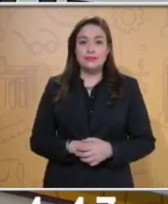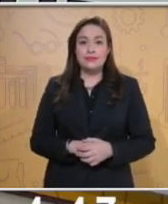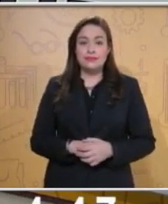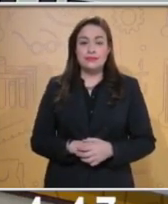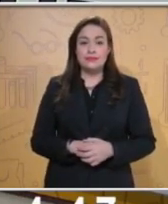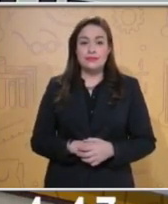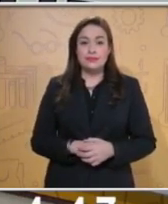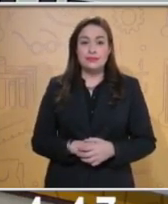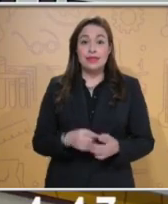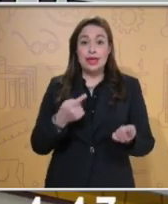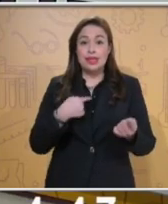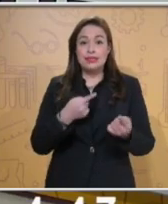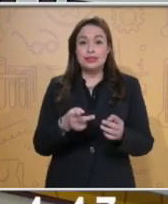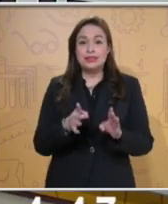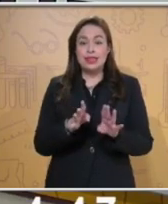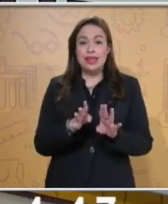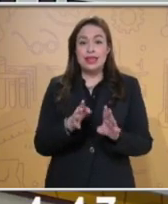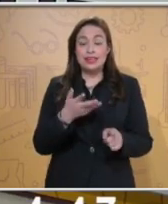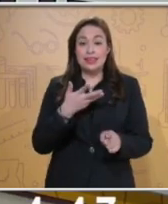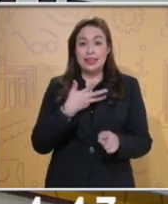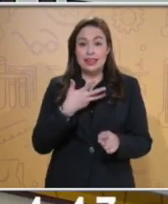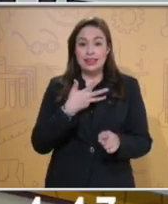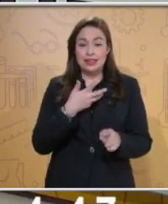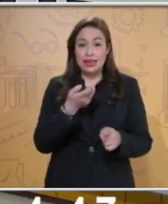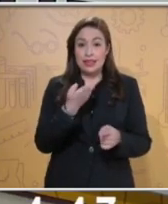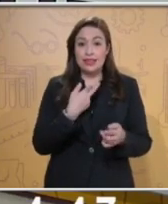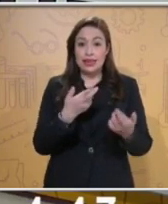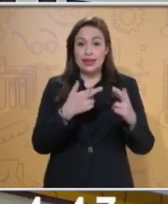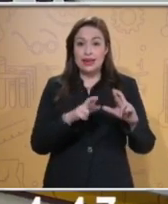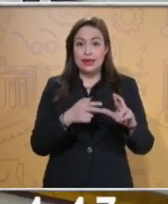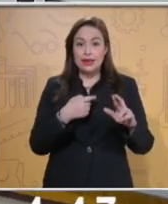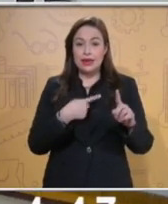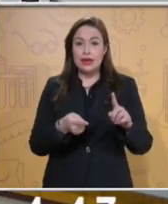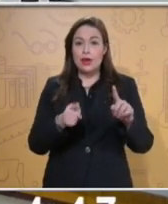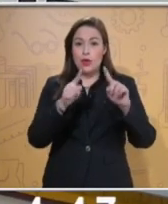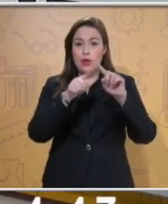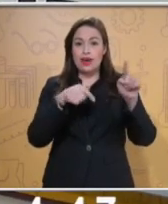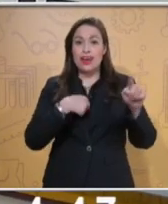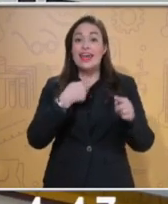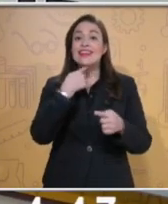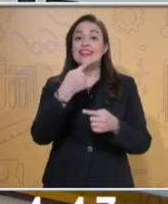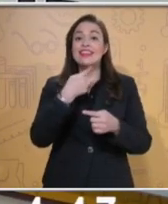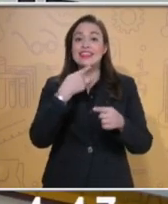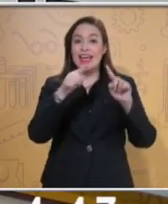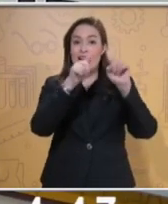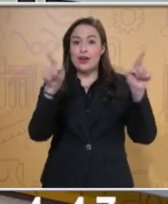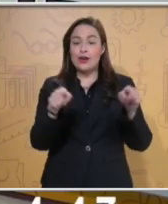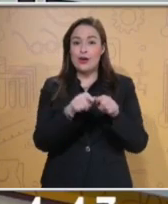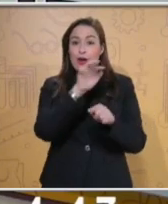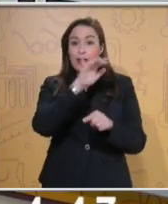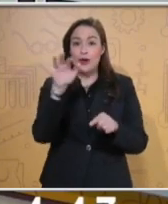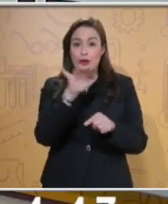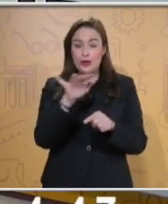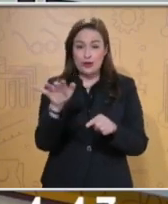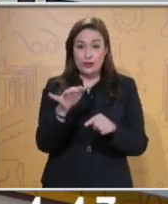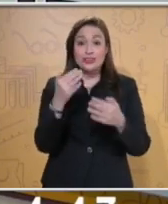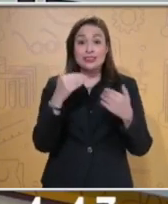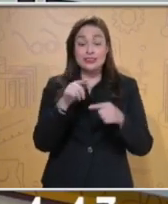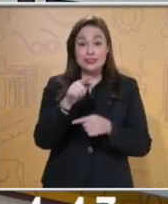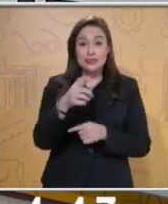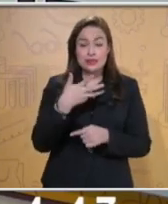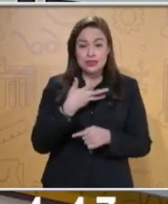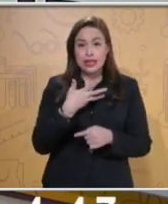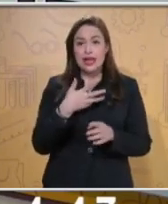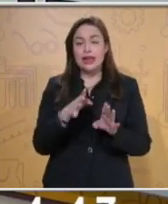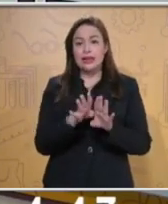If the stem is closed, that represents a speech bubble, okay? Even when it has zigzag